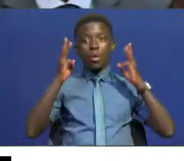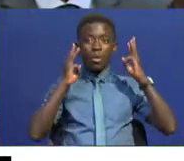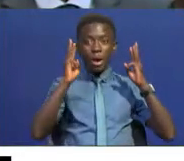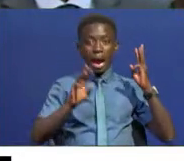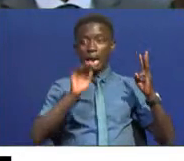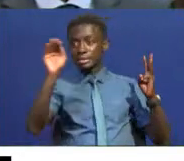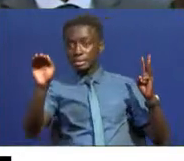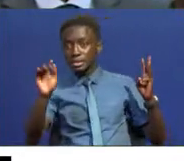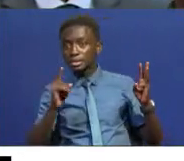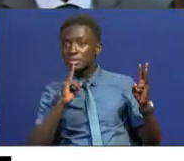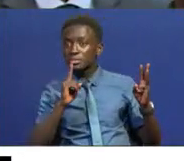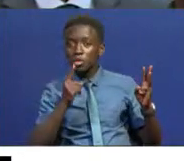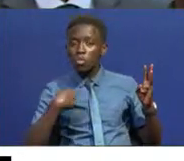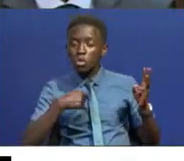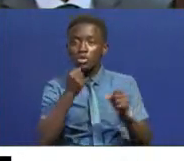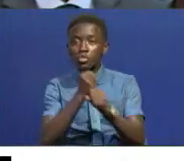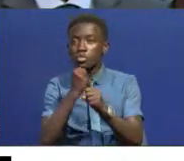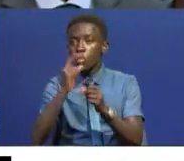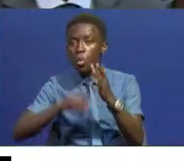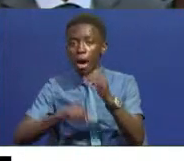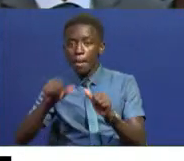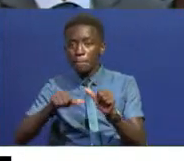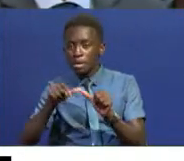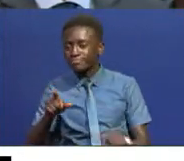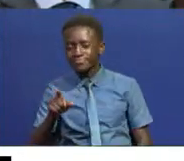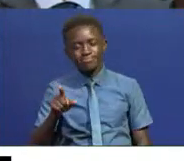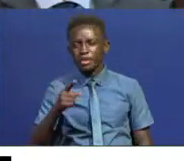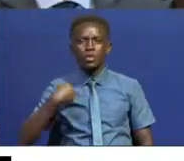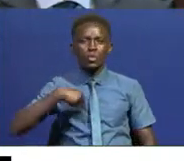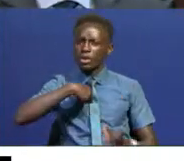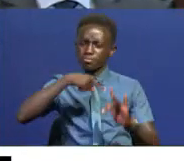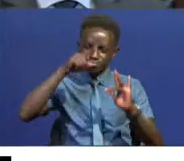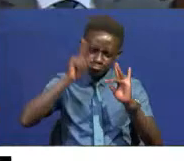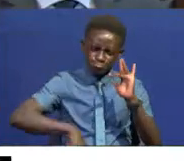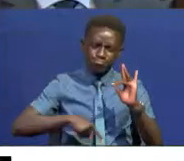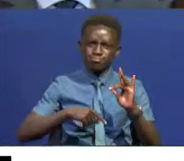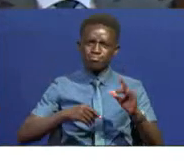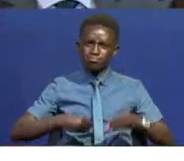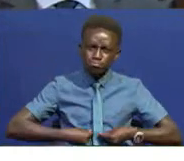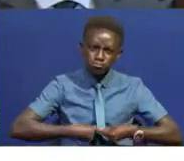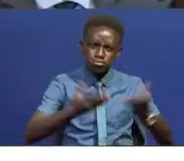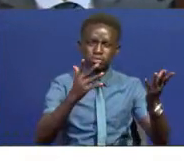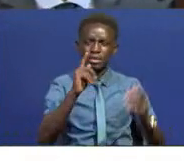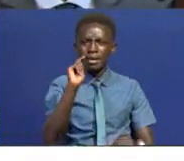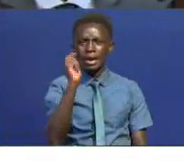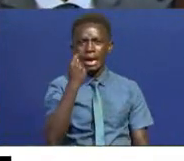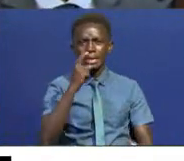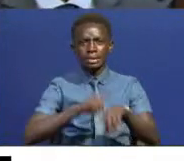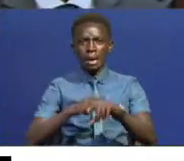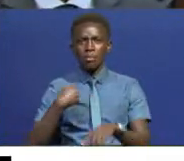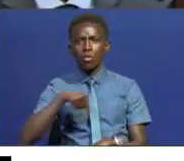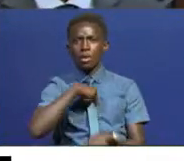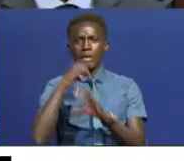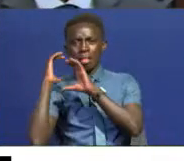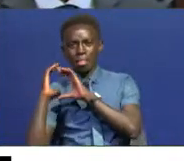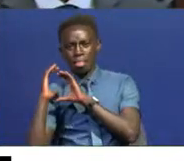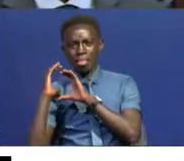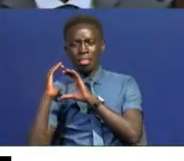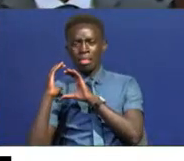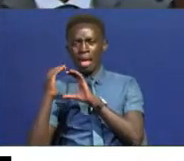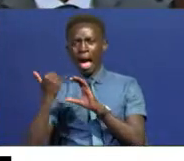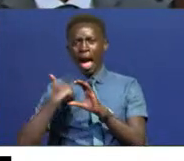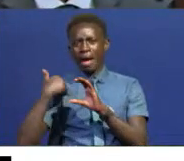it? We cannot deliver for Kenyans when we are burdened with impunity.